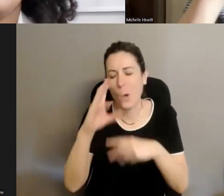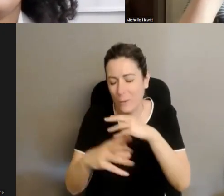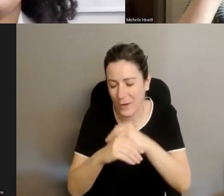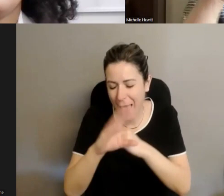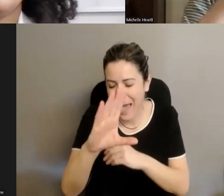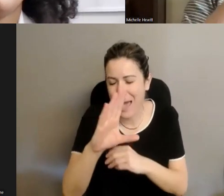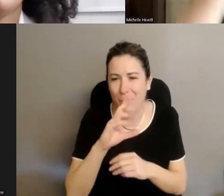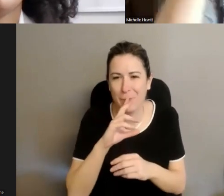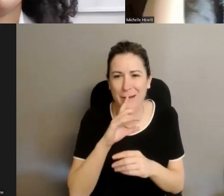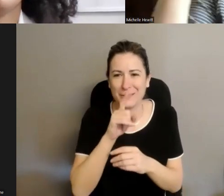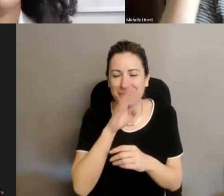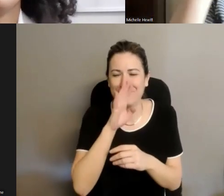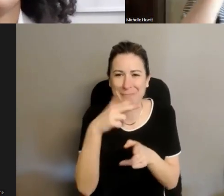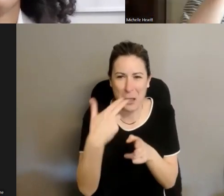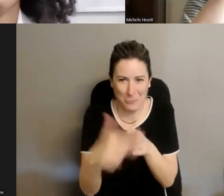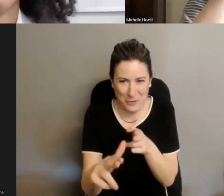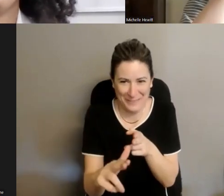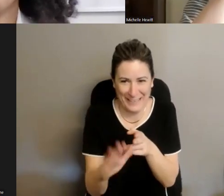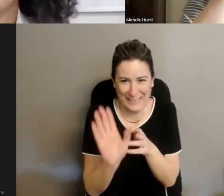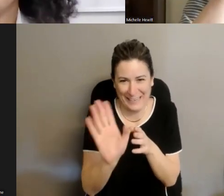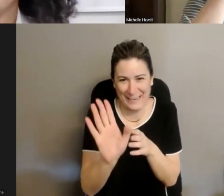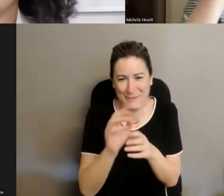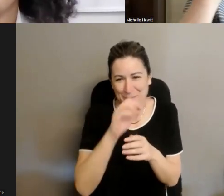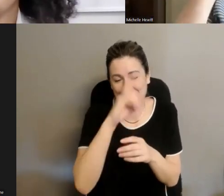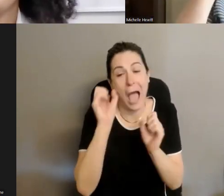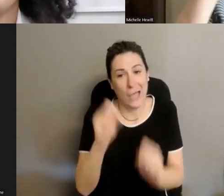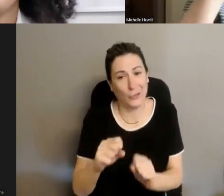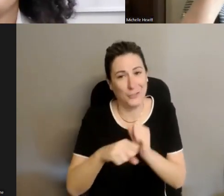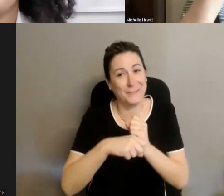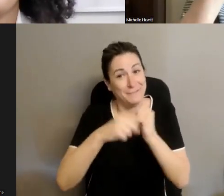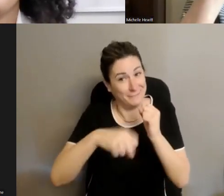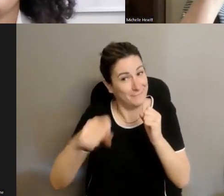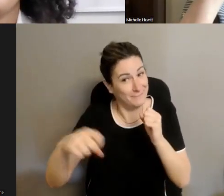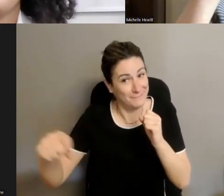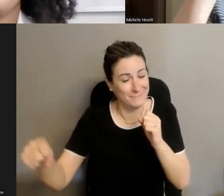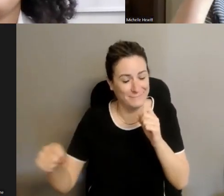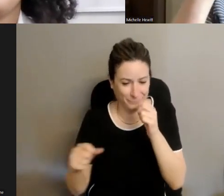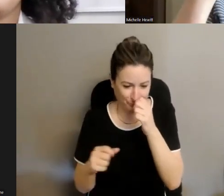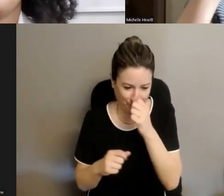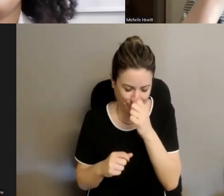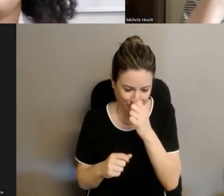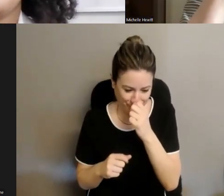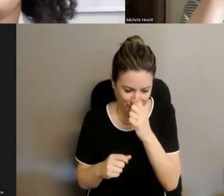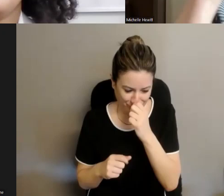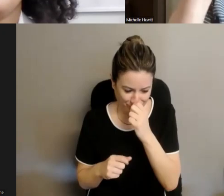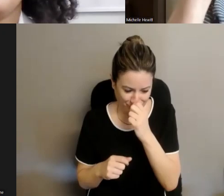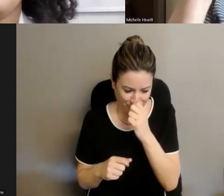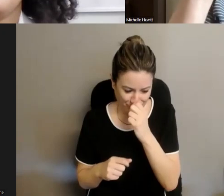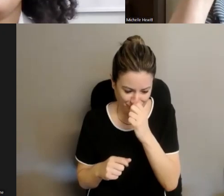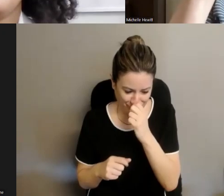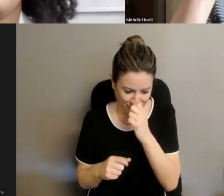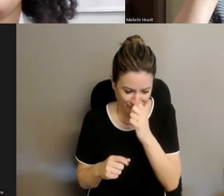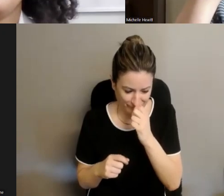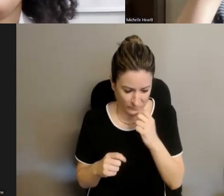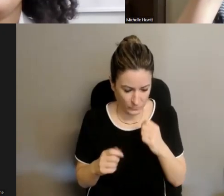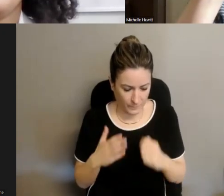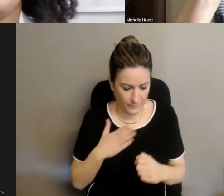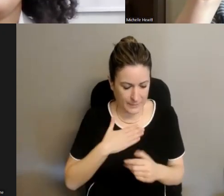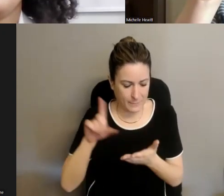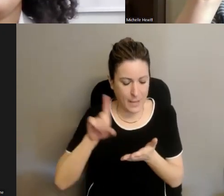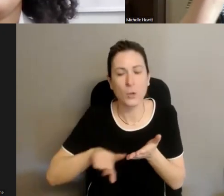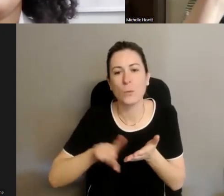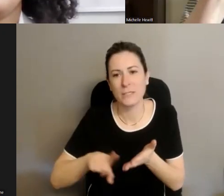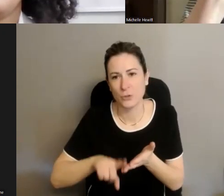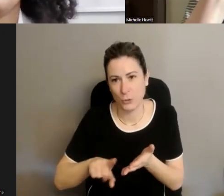it's another one of my, I could go on because it's my research area,